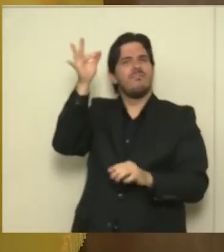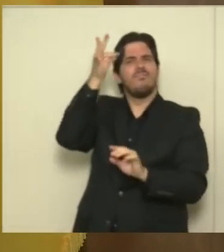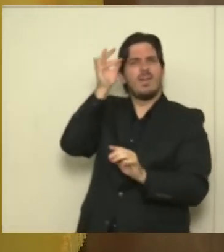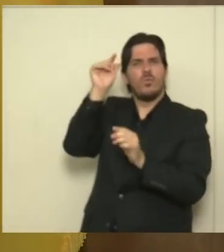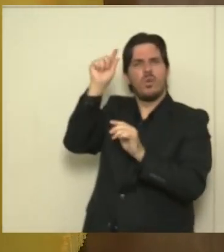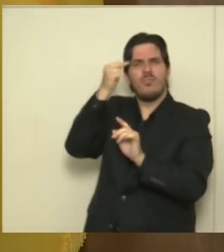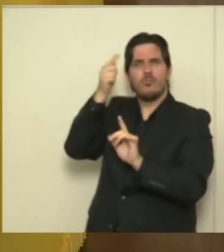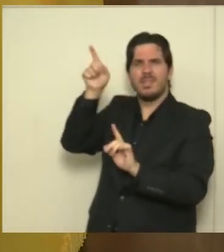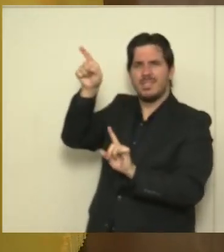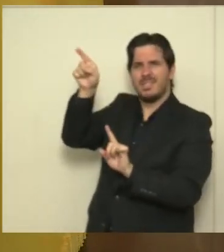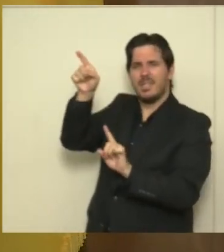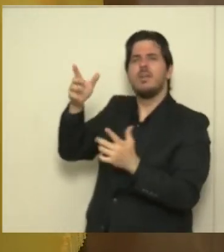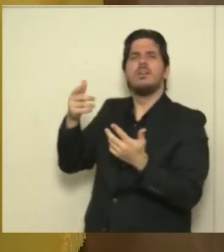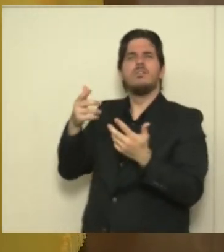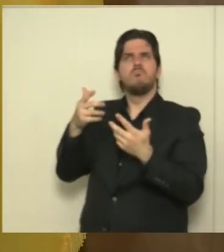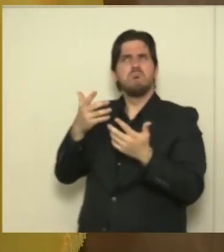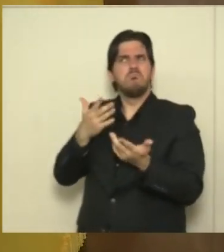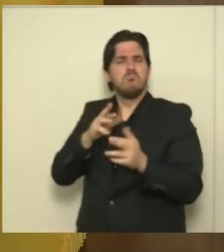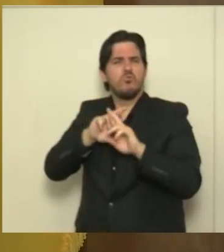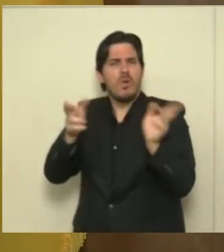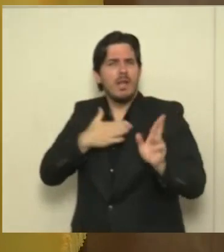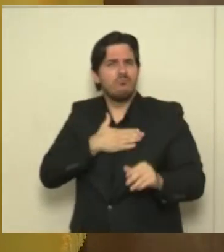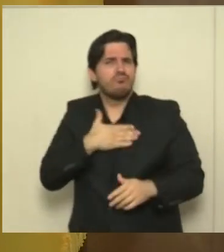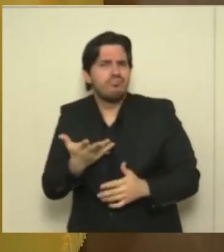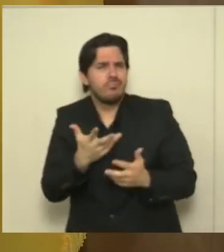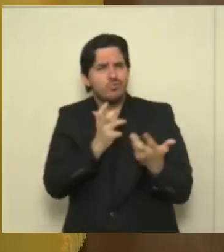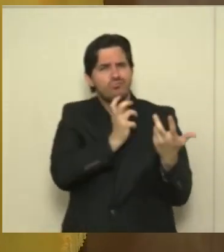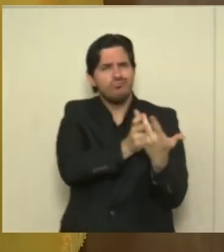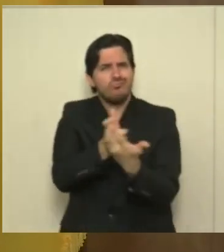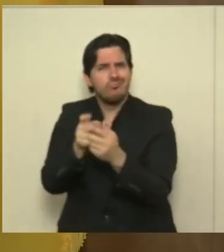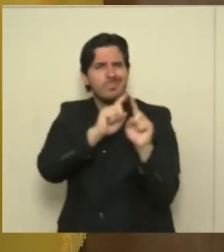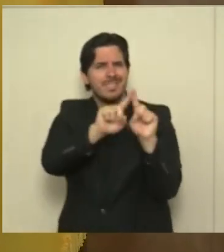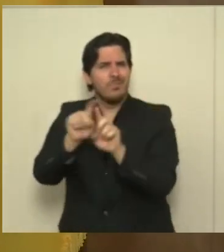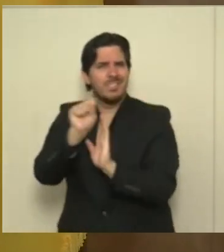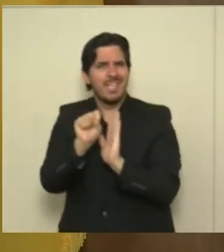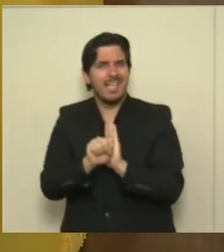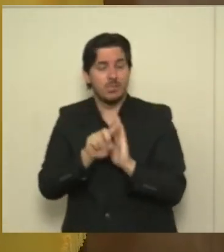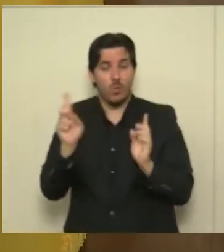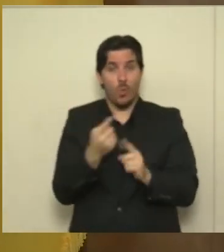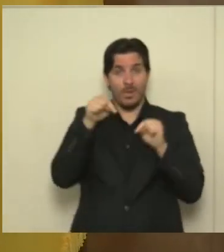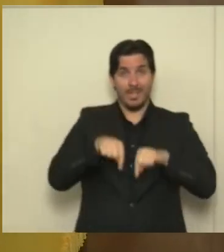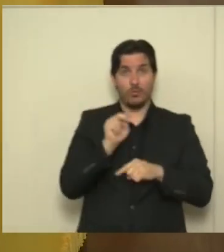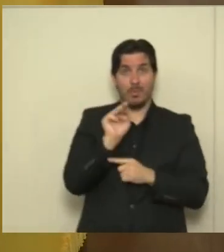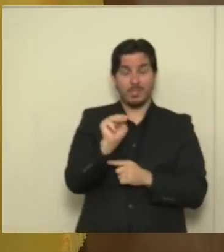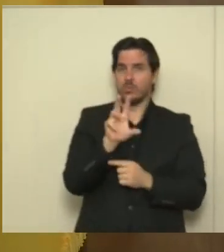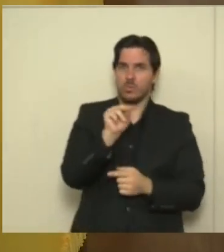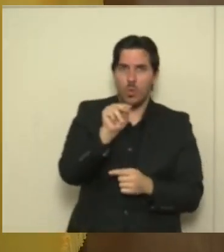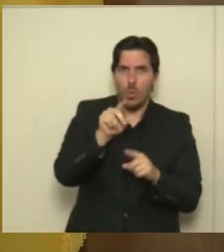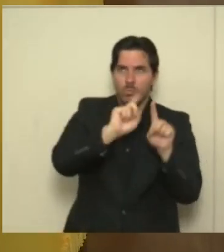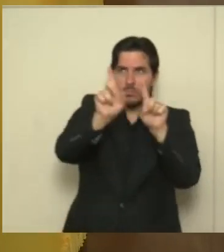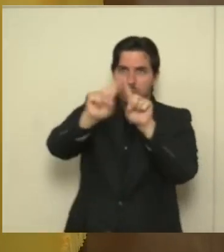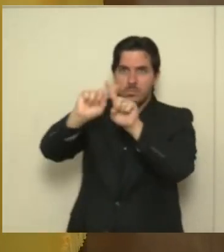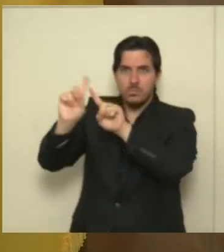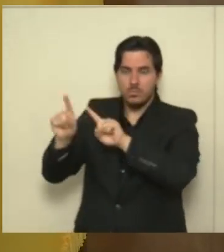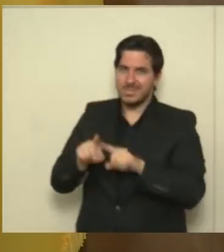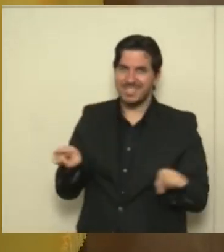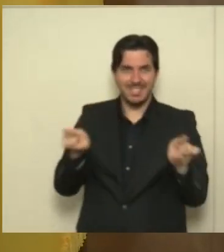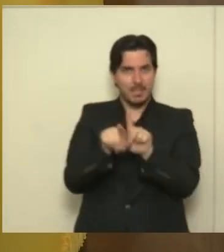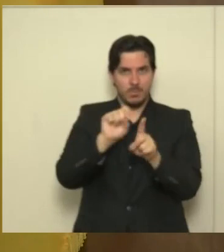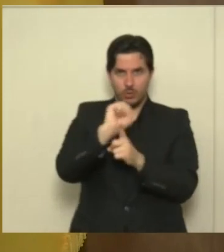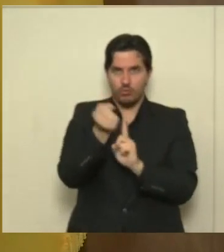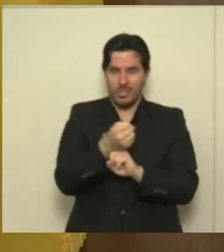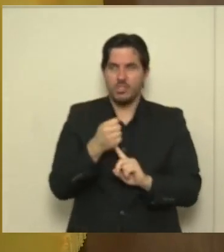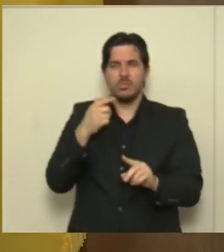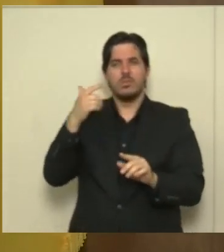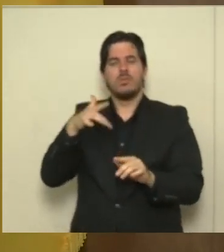plan. And so that's all I have at this point, because we won't know till we know. But I do appreciate the question, and I think New Mexicans need